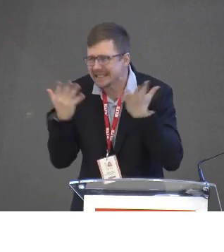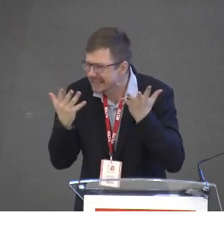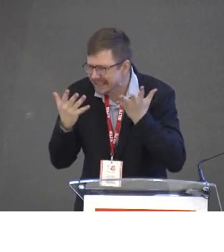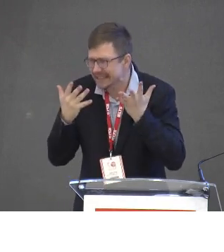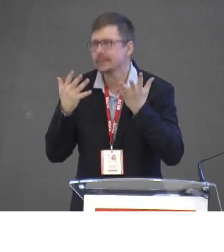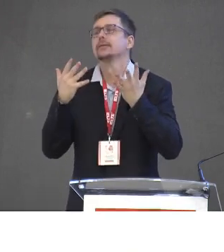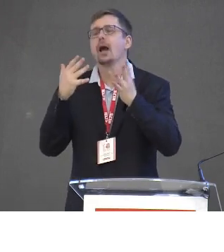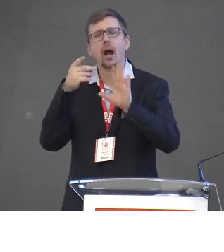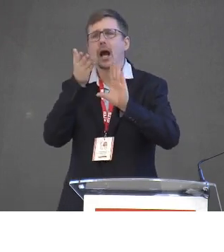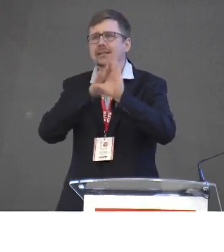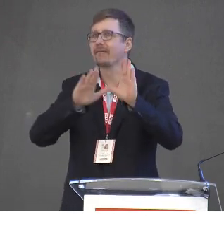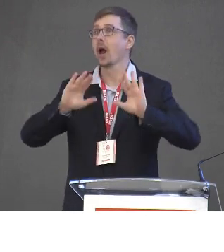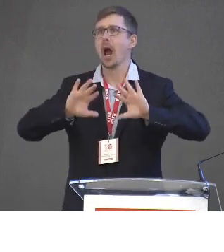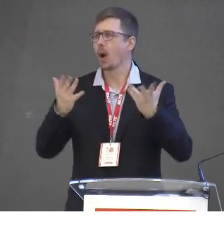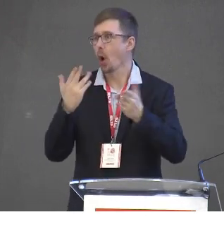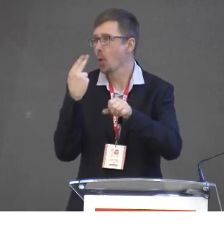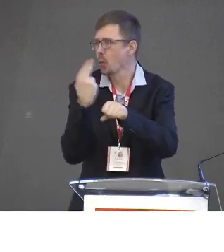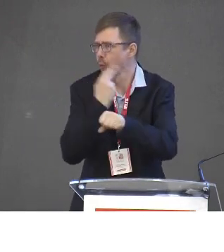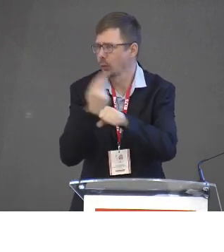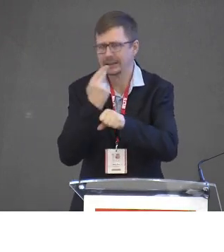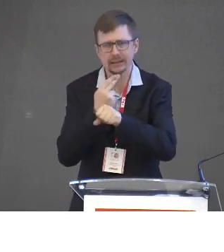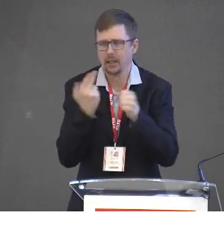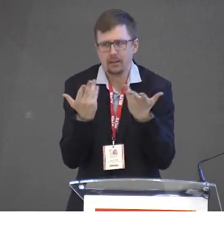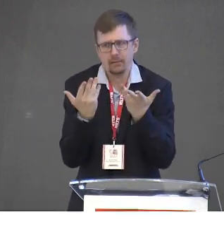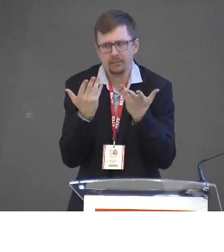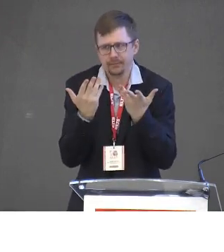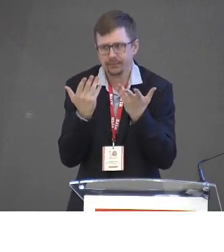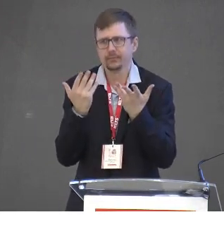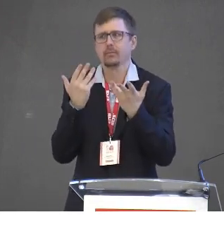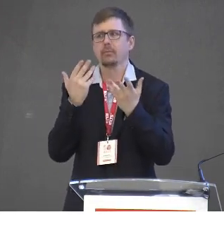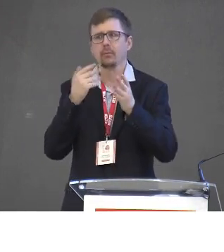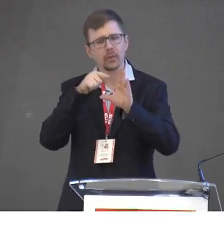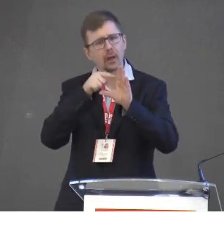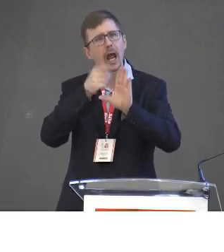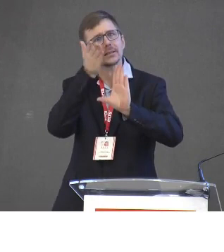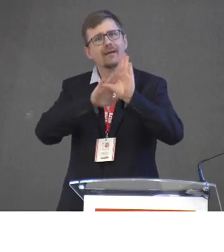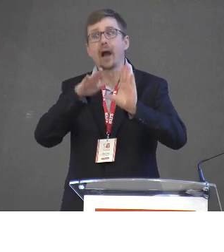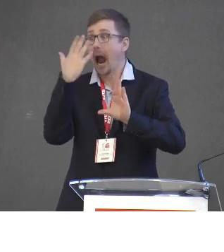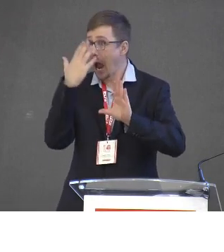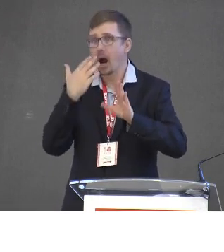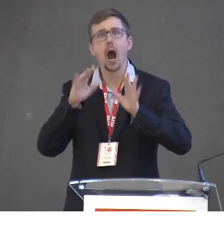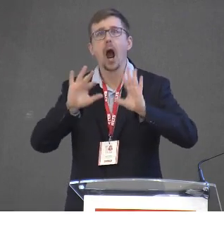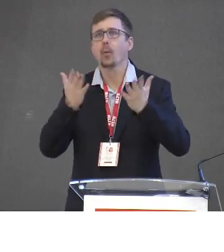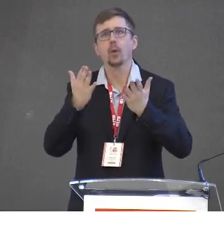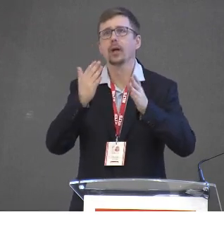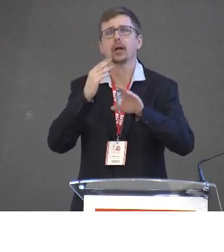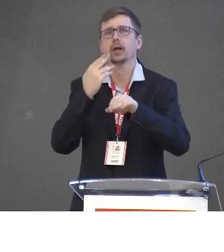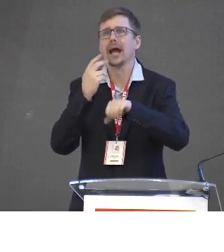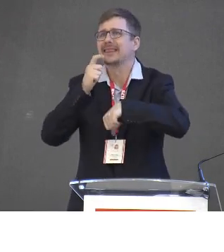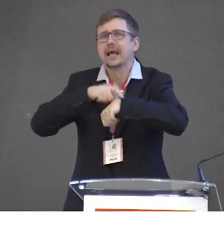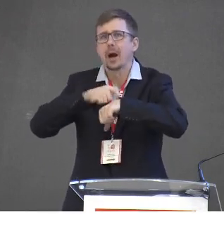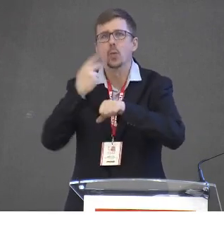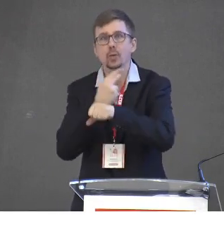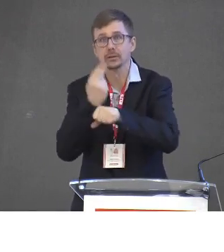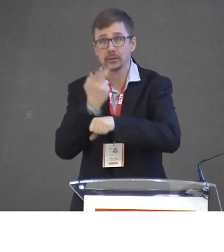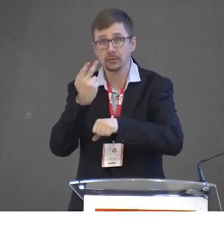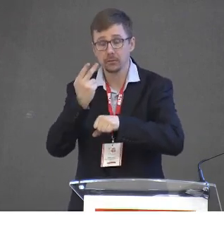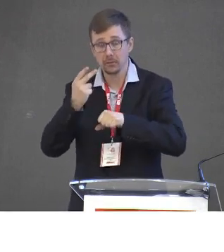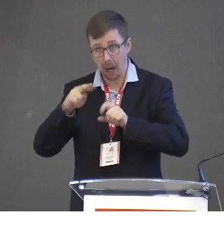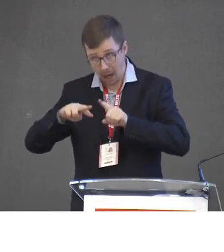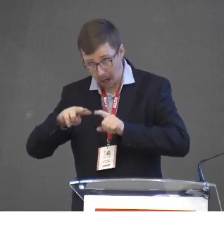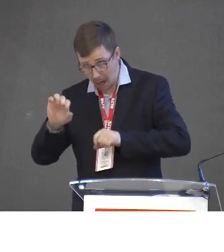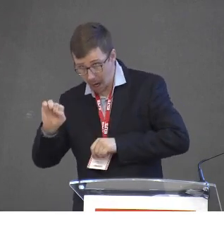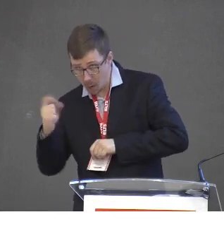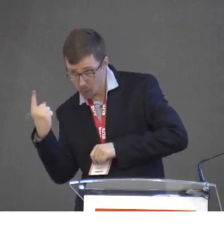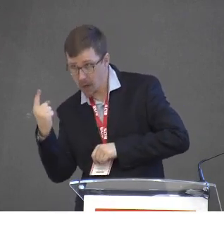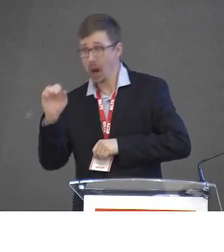of classifiers in Czech Sign Language, what they look like, how they're used,